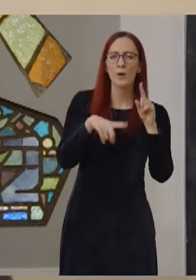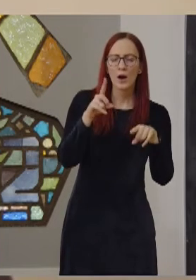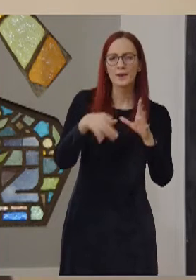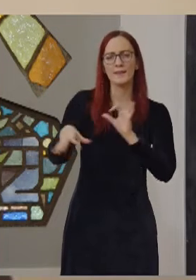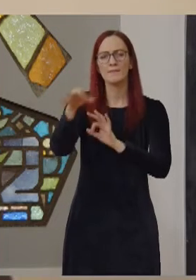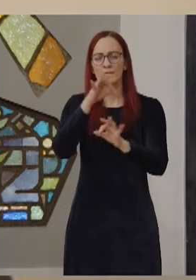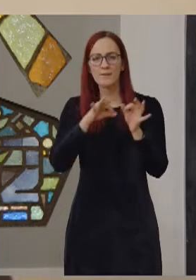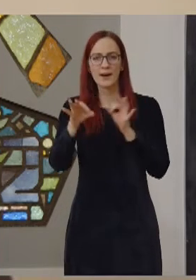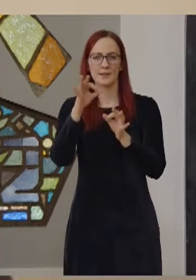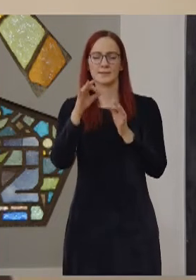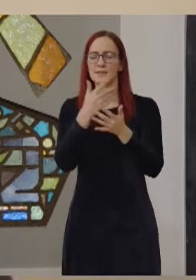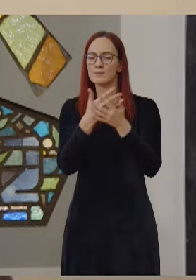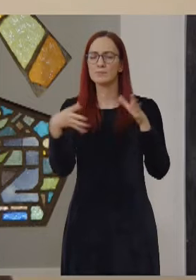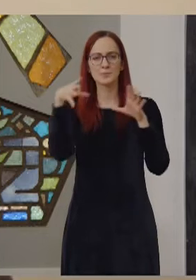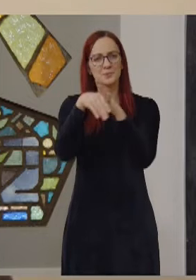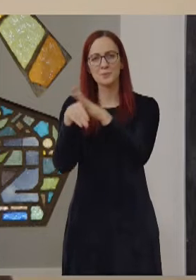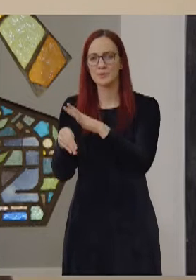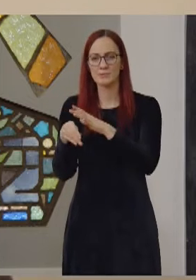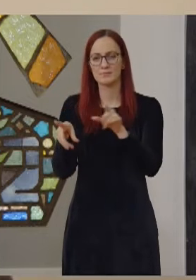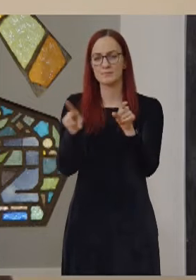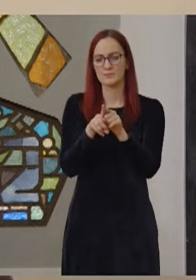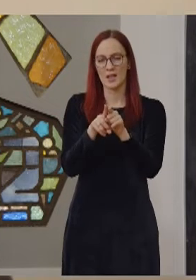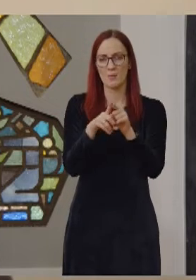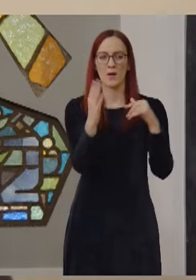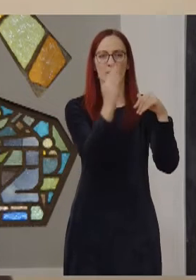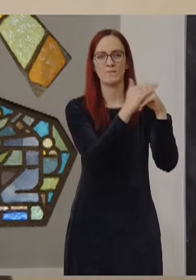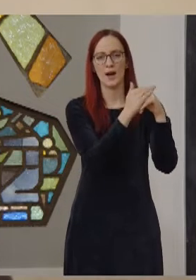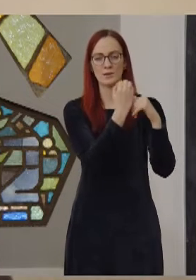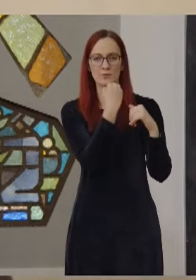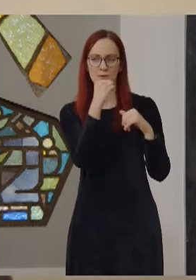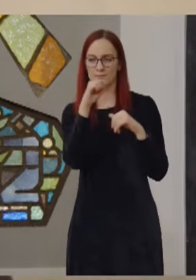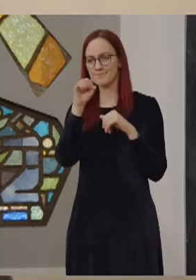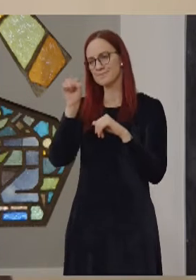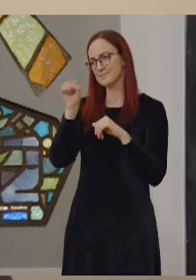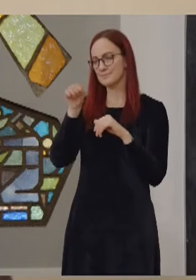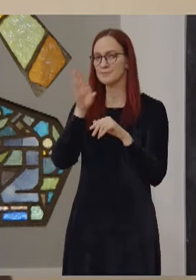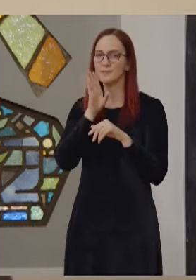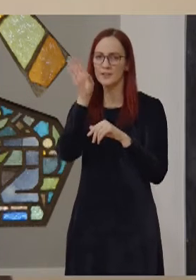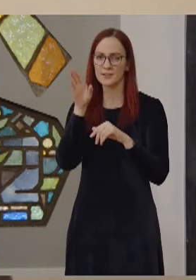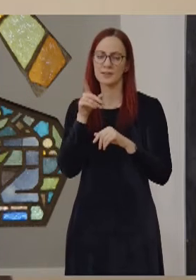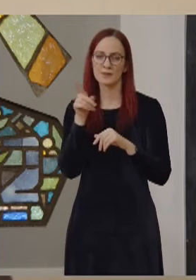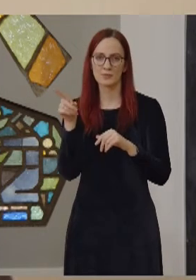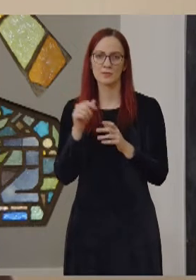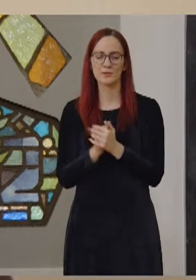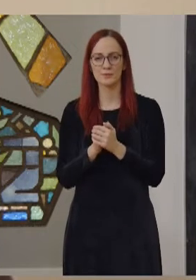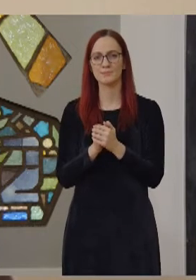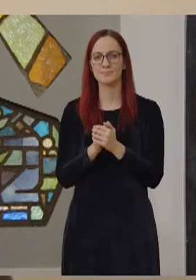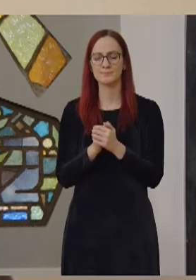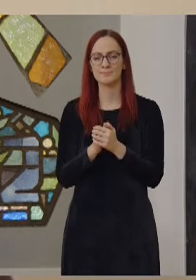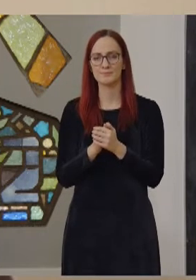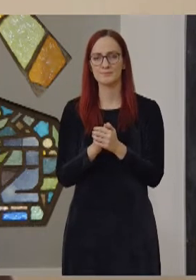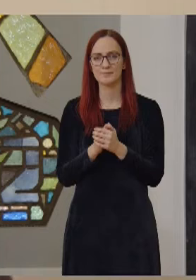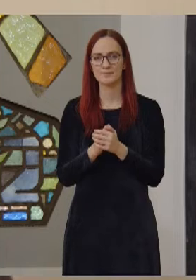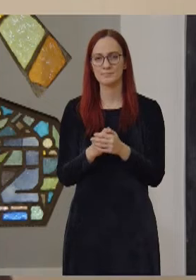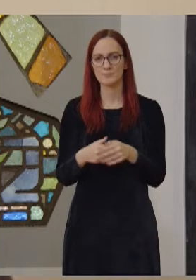that our society, including political level and businesses, are turning their backs on